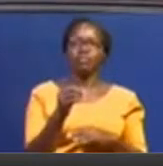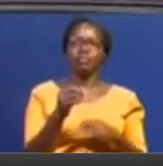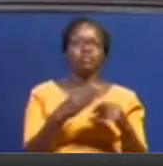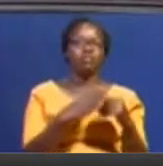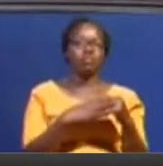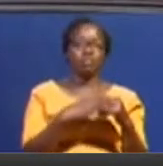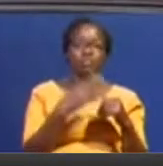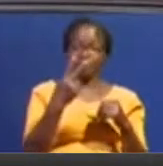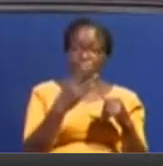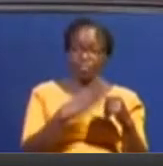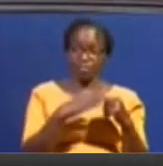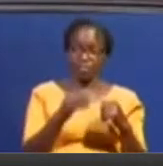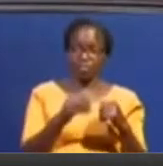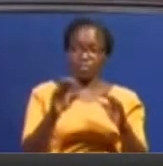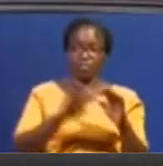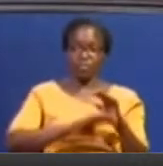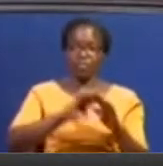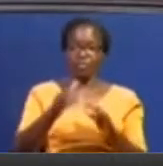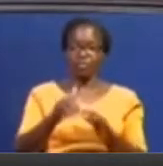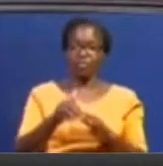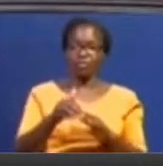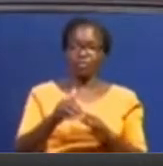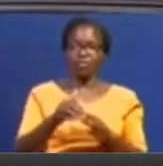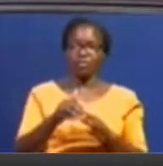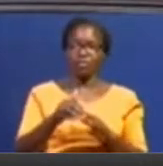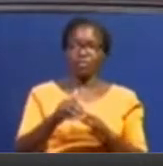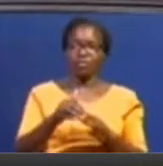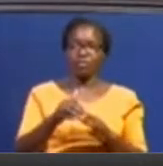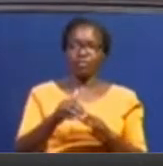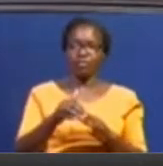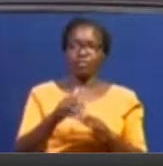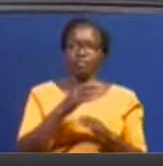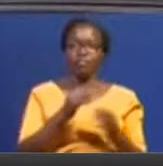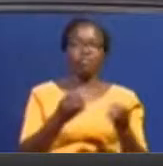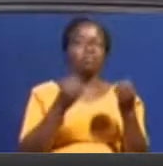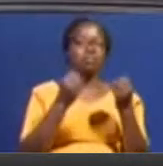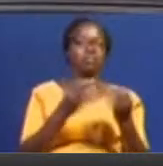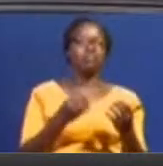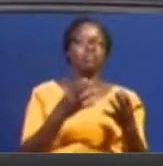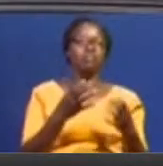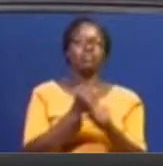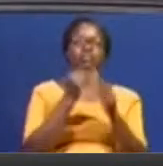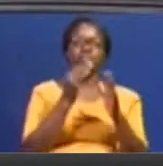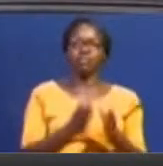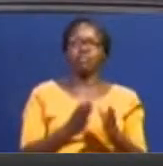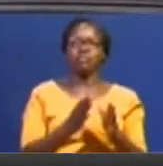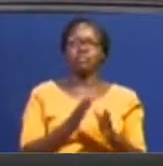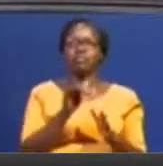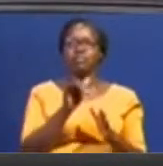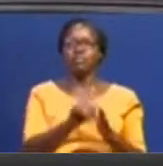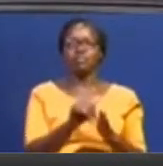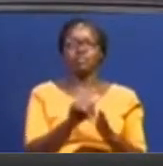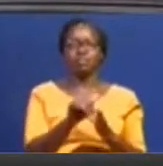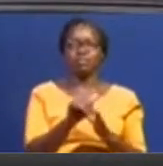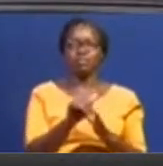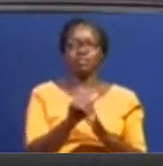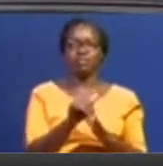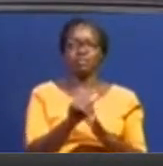290 sub-county, and there will be many stakeholders that you will be